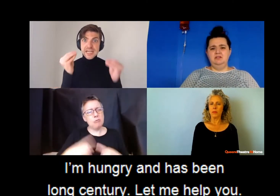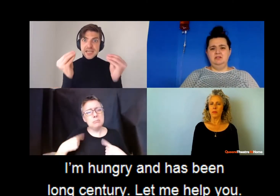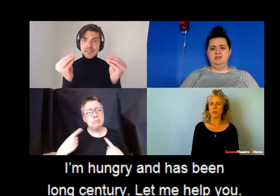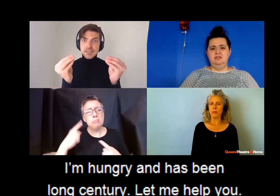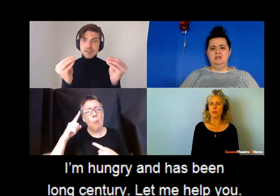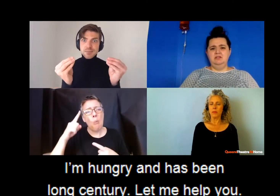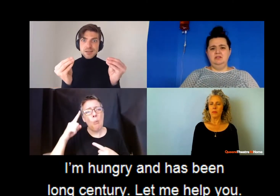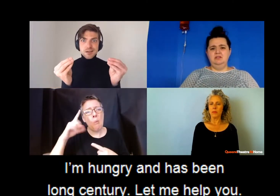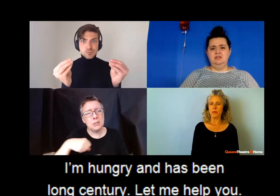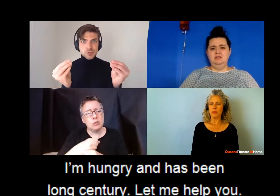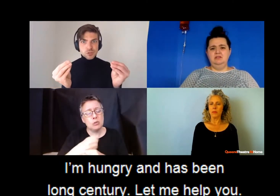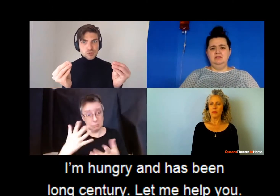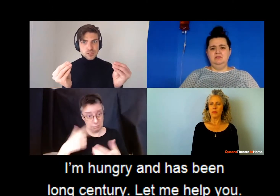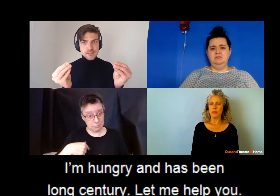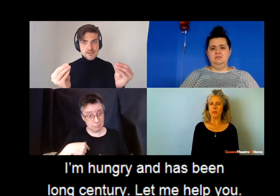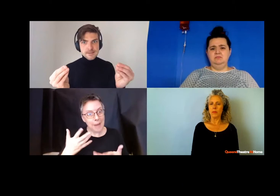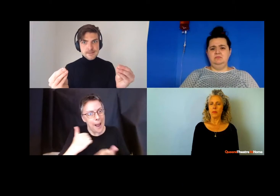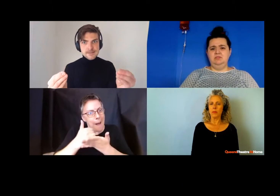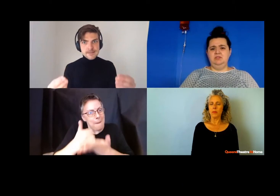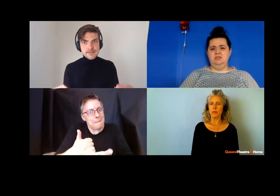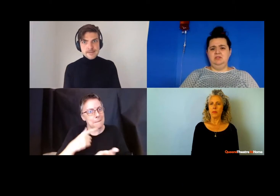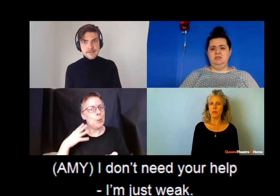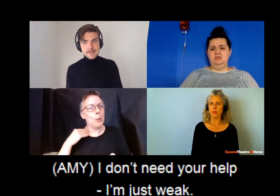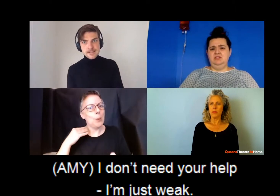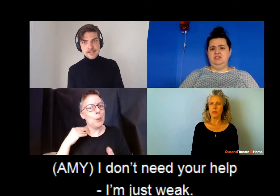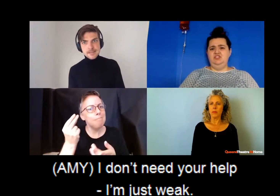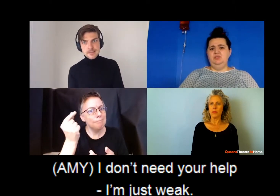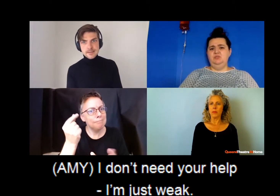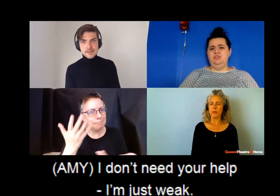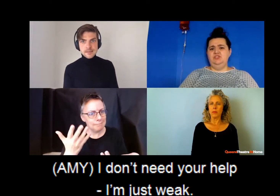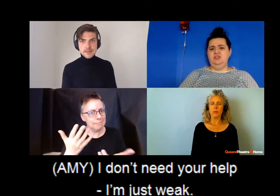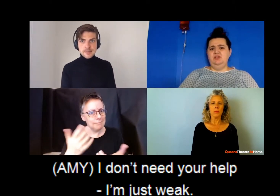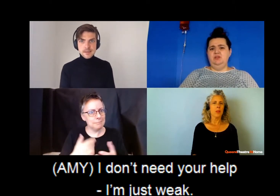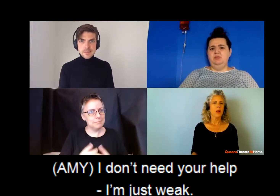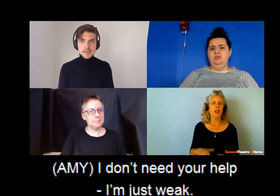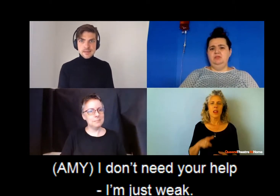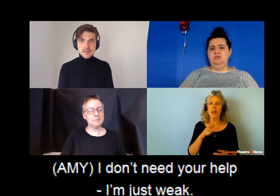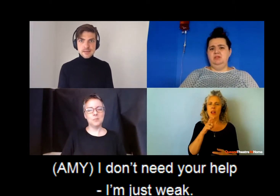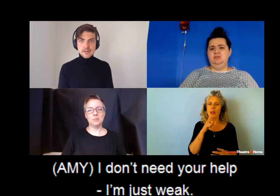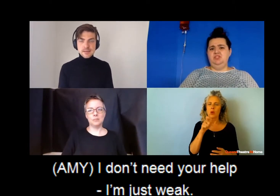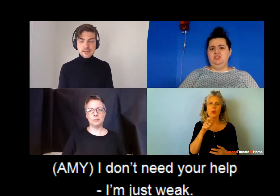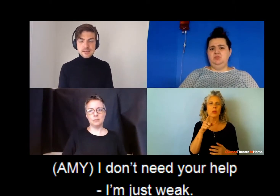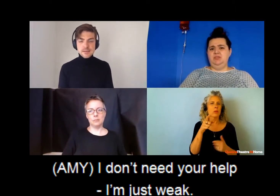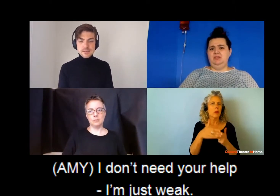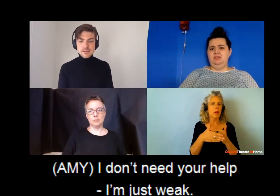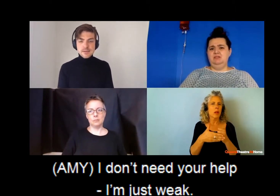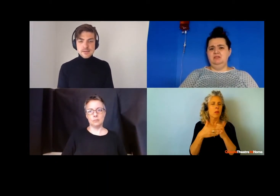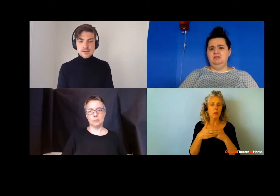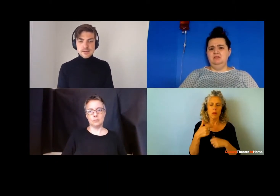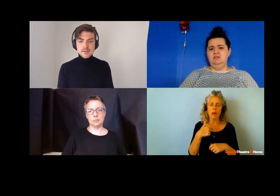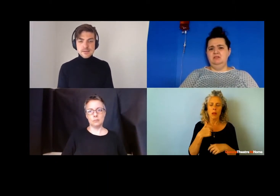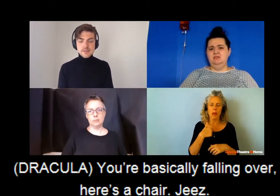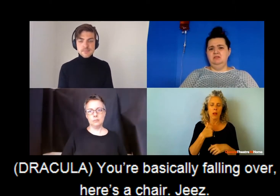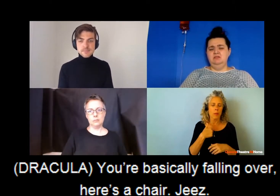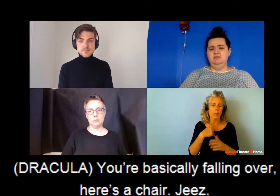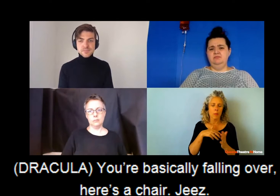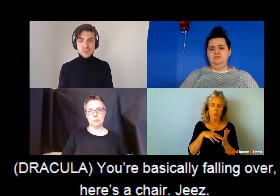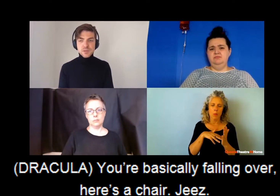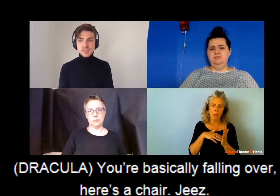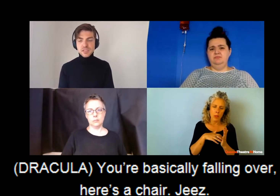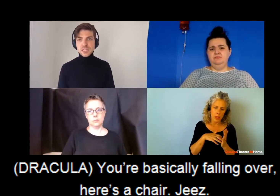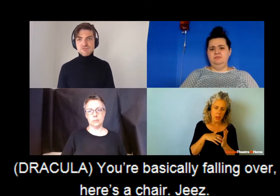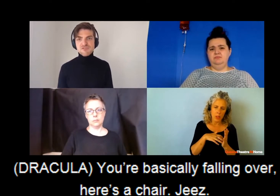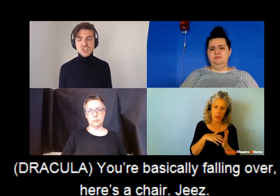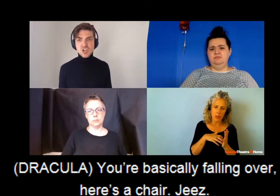century. Let me help you. I don't need your help. I'm just weak.